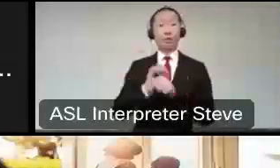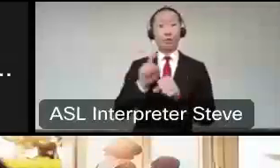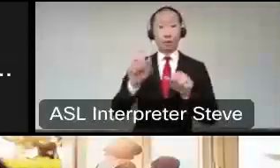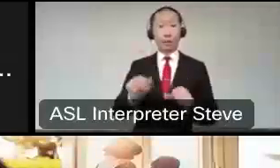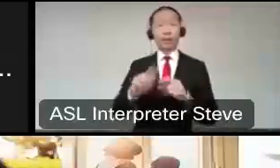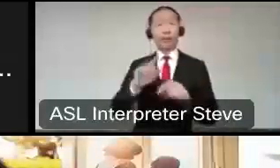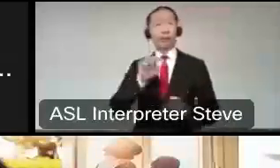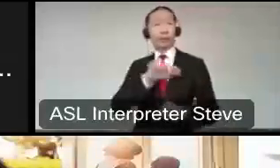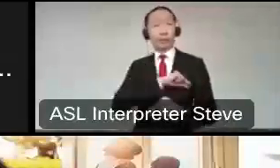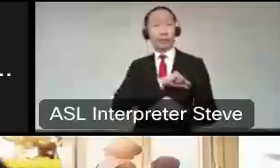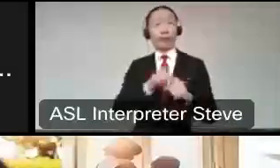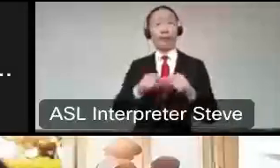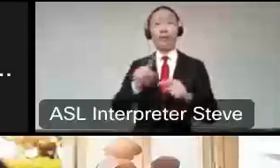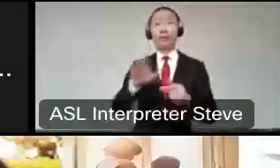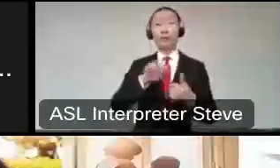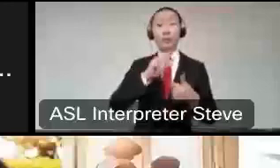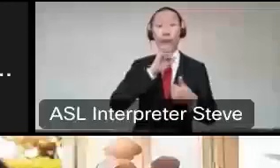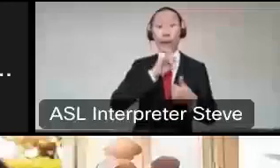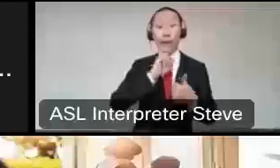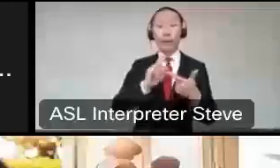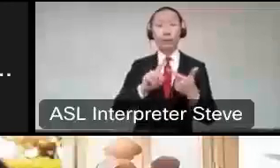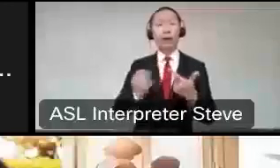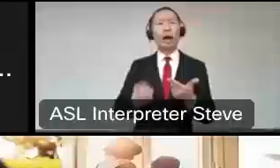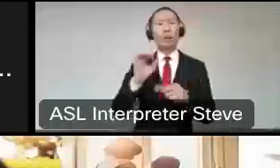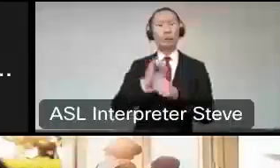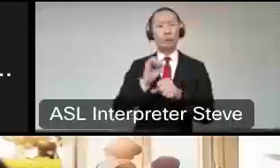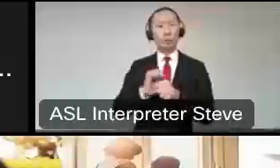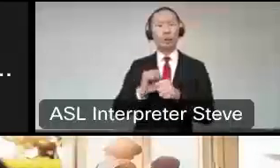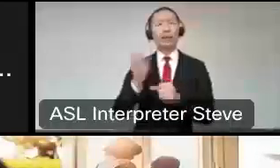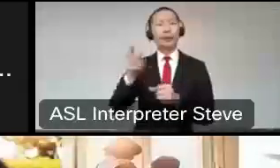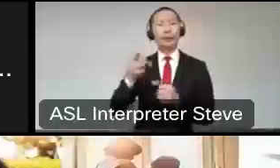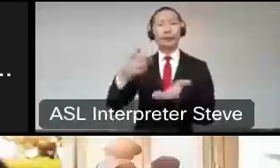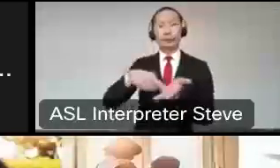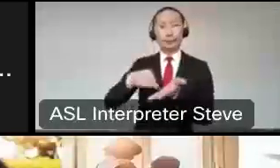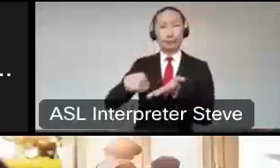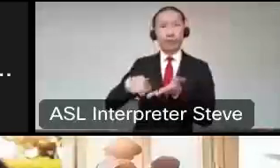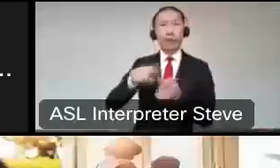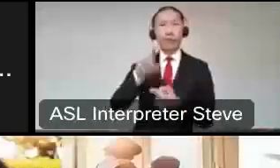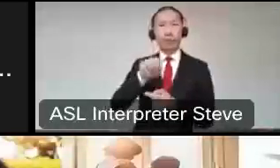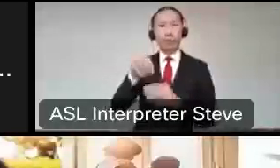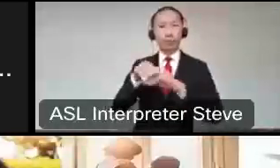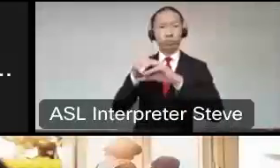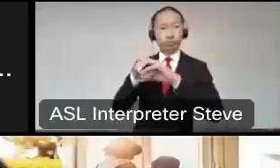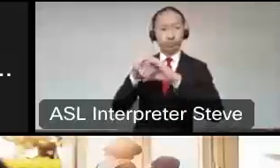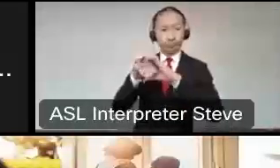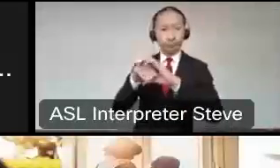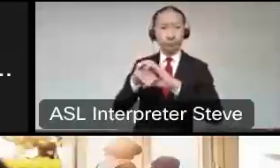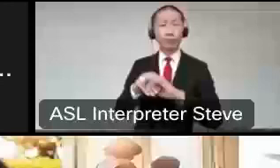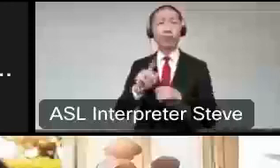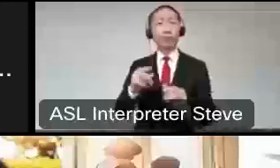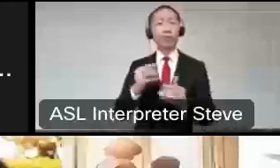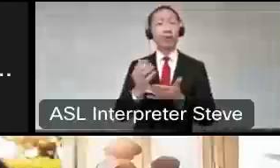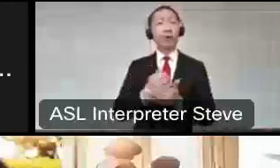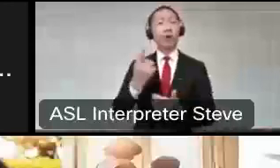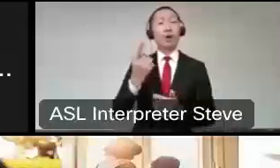eligible depends on both your age and how much work you have paid into Social Security. Now, you earn a quarter of